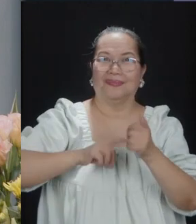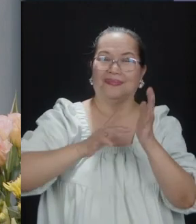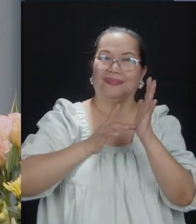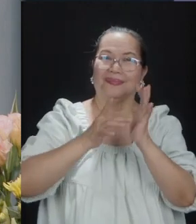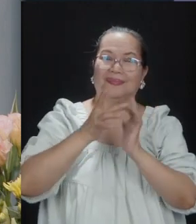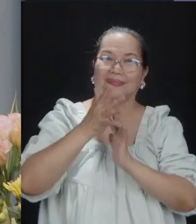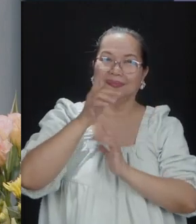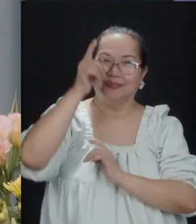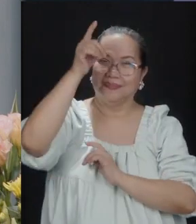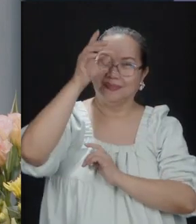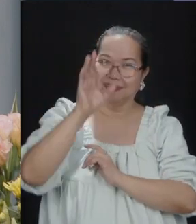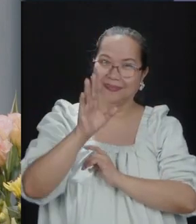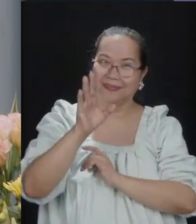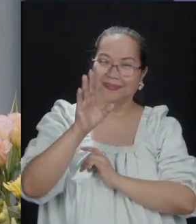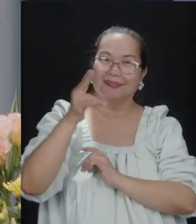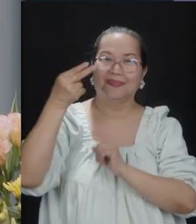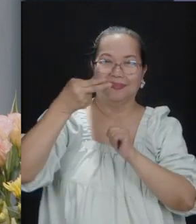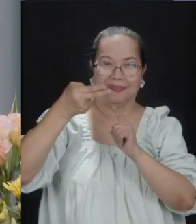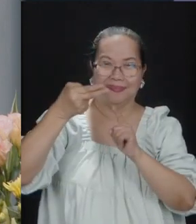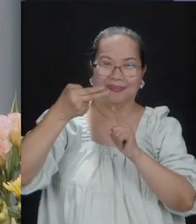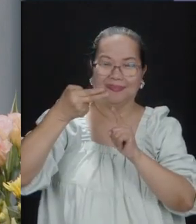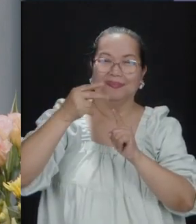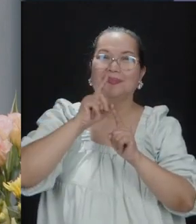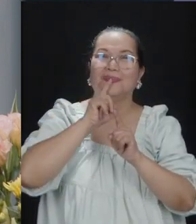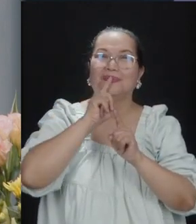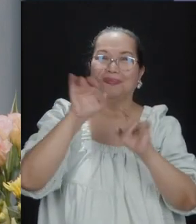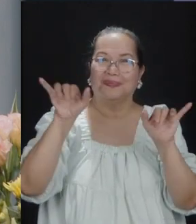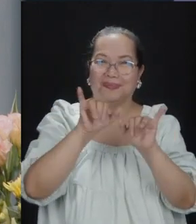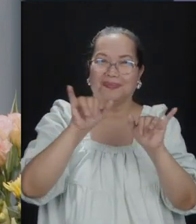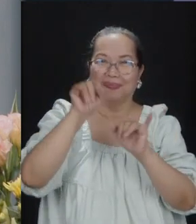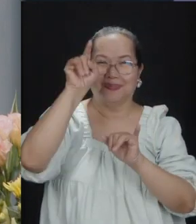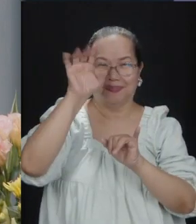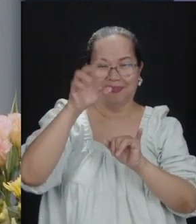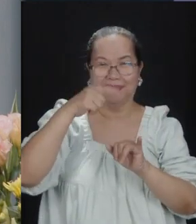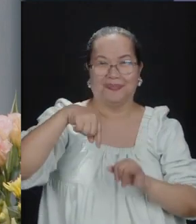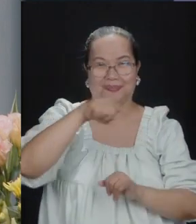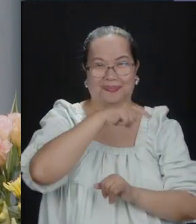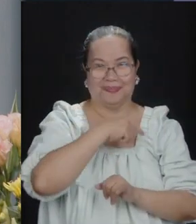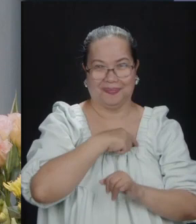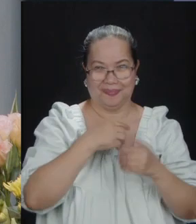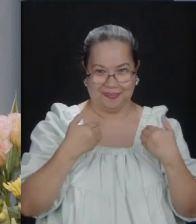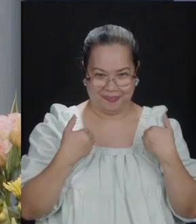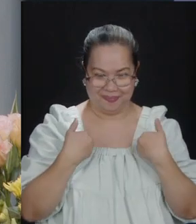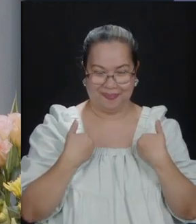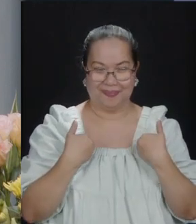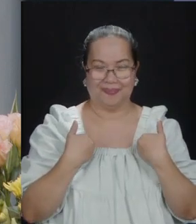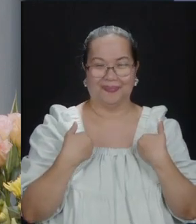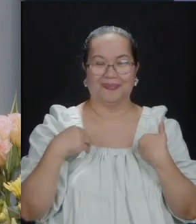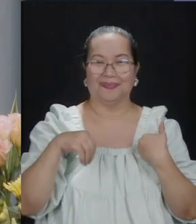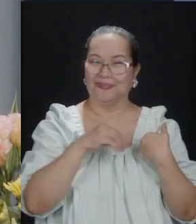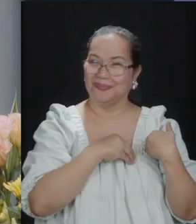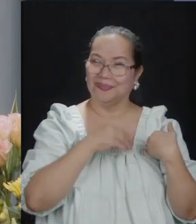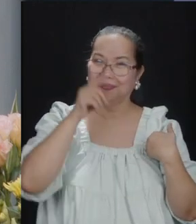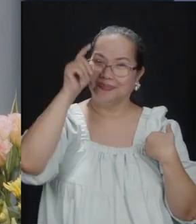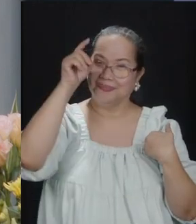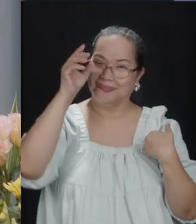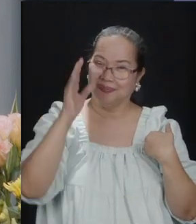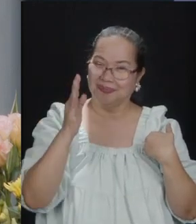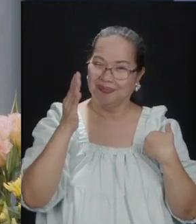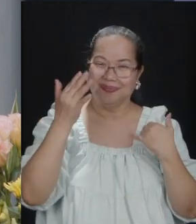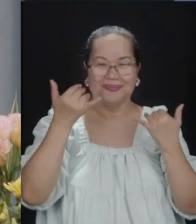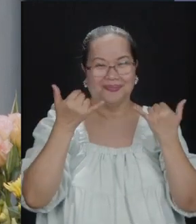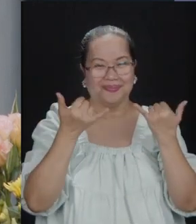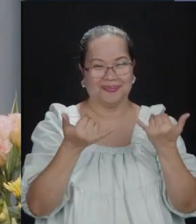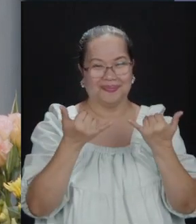Jesus. The God of Hannah is the same God we have today. Our God today is not